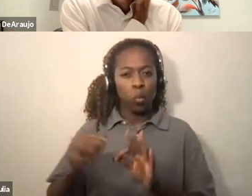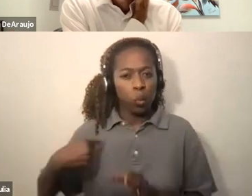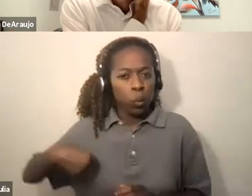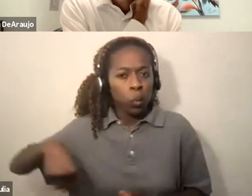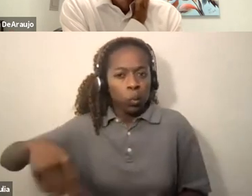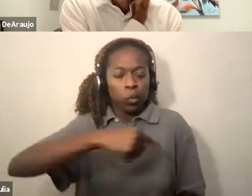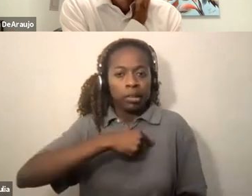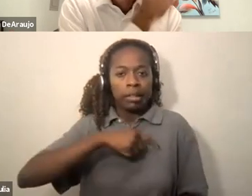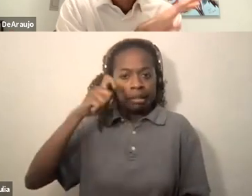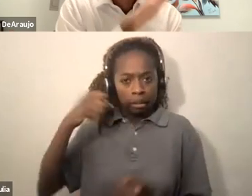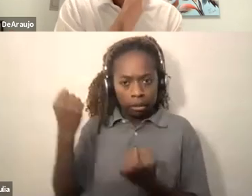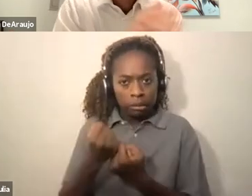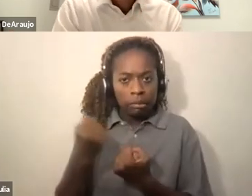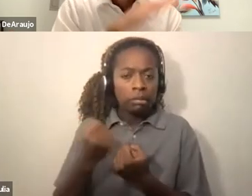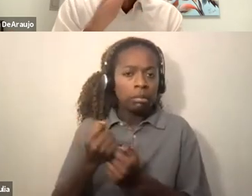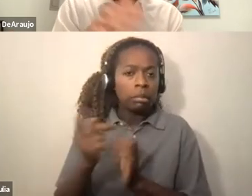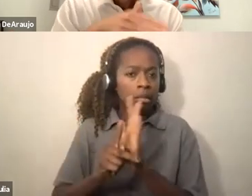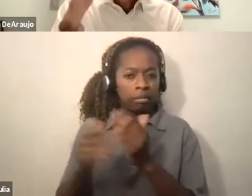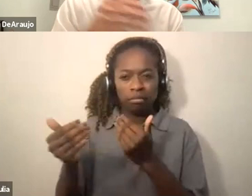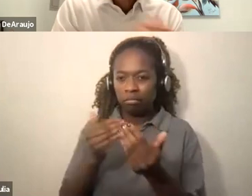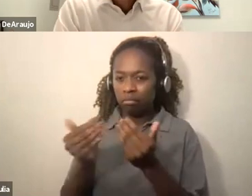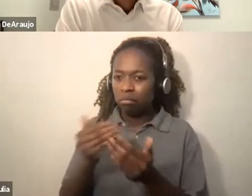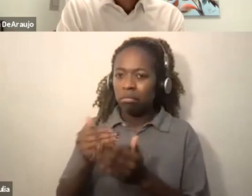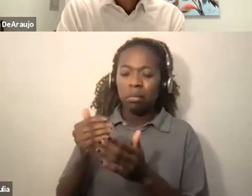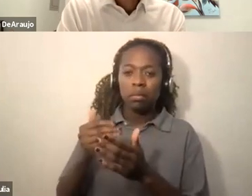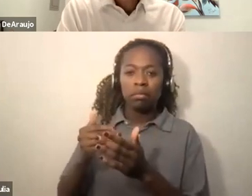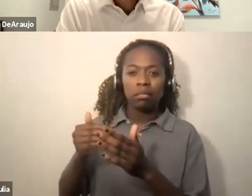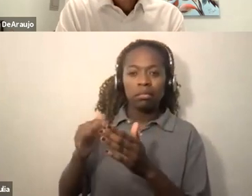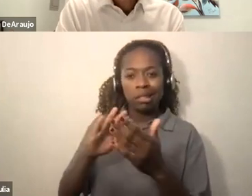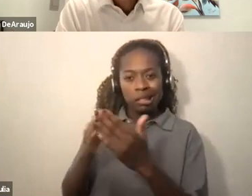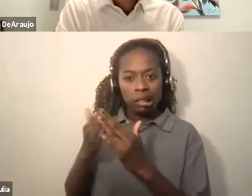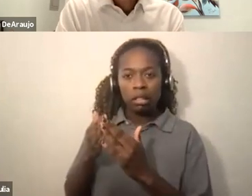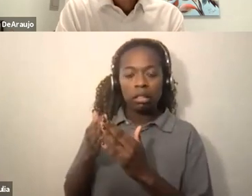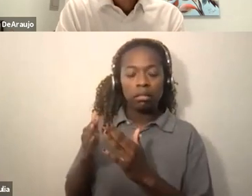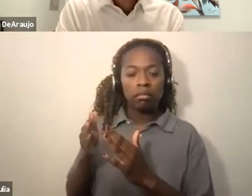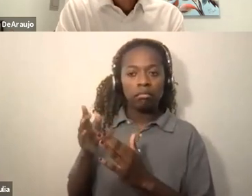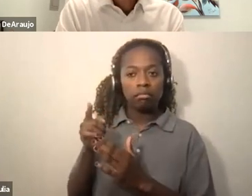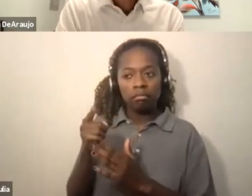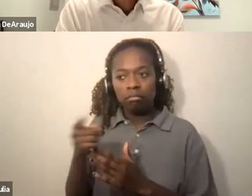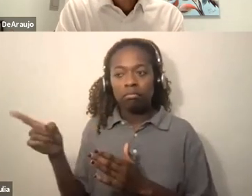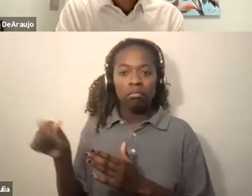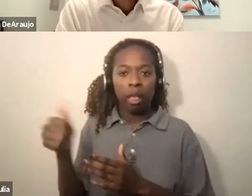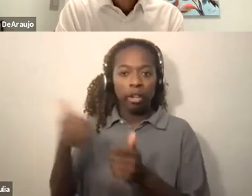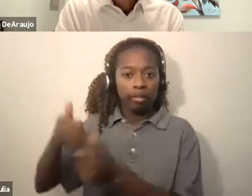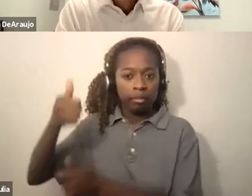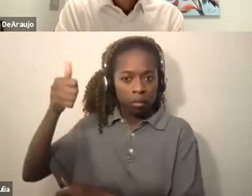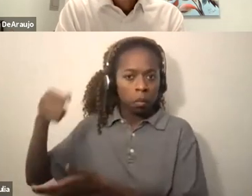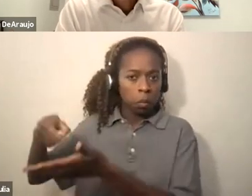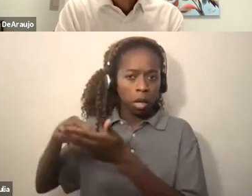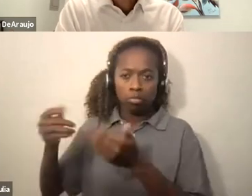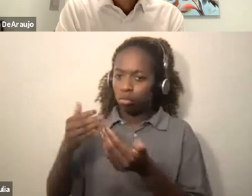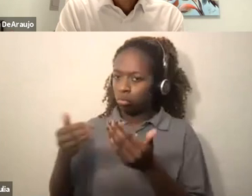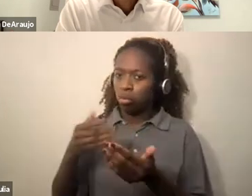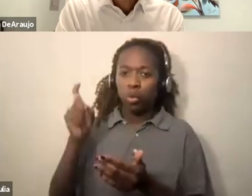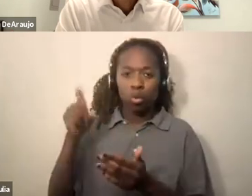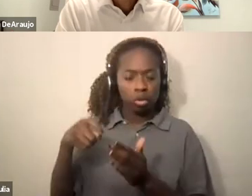in support of these policies even if the city and you know overlapping um uh jurisdictions are acquiring it uh but